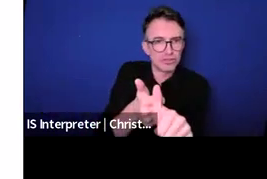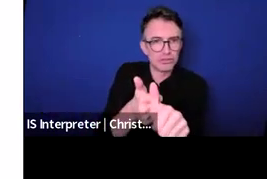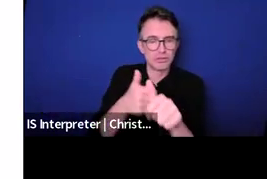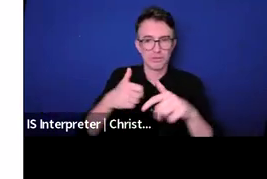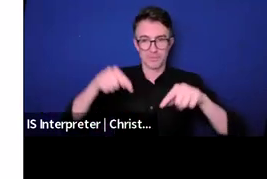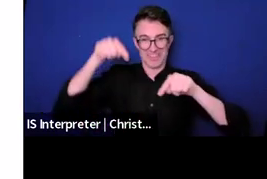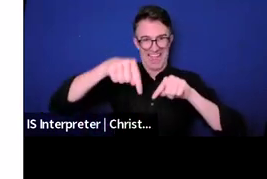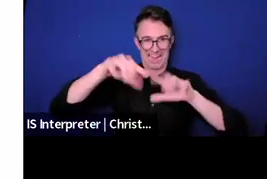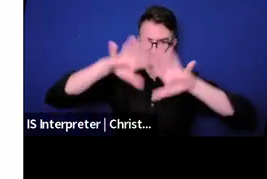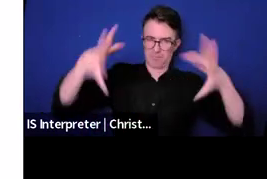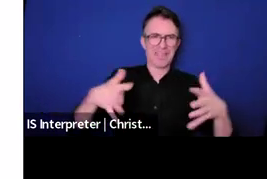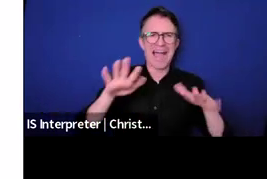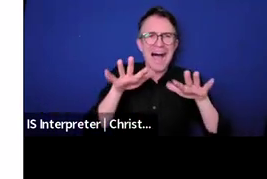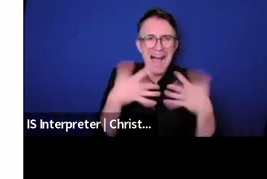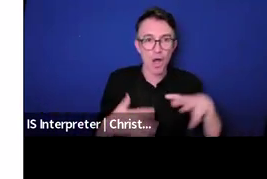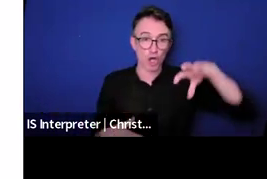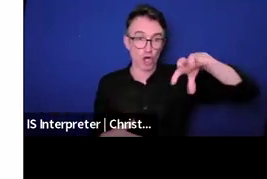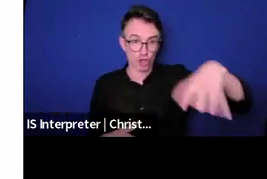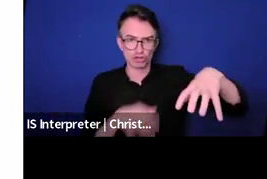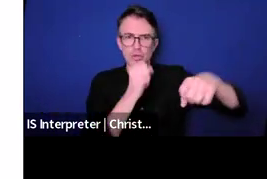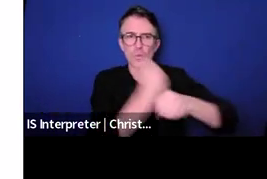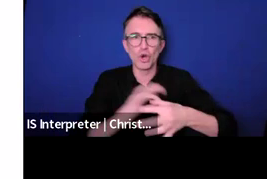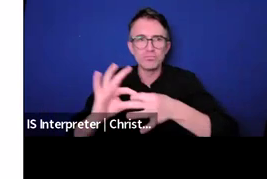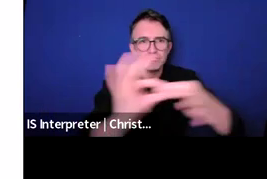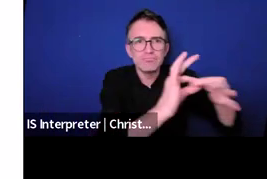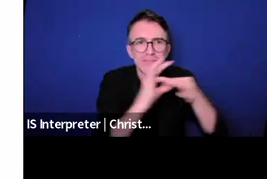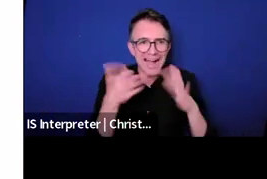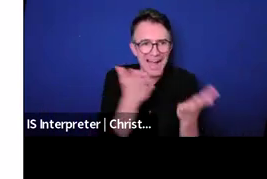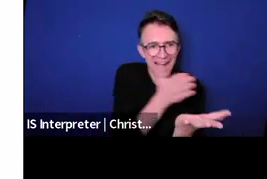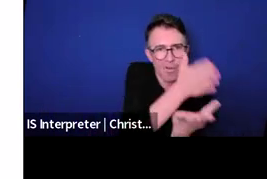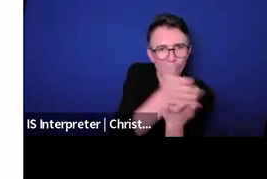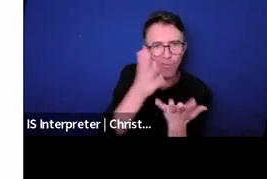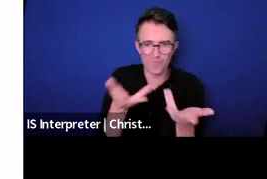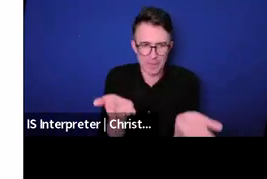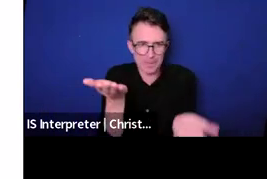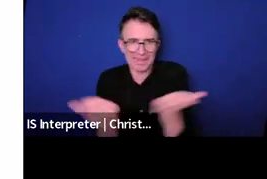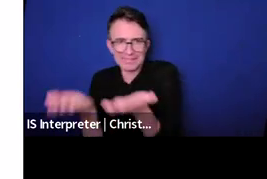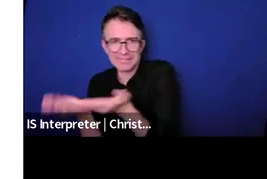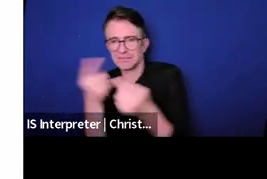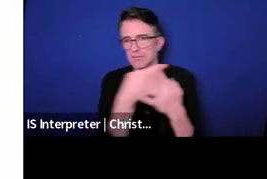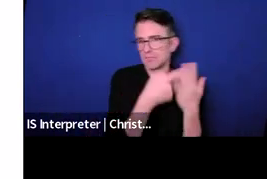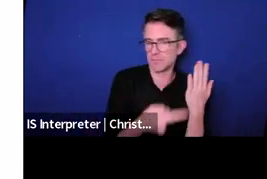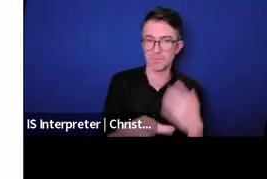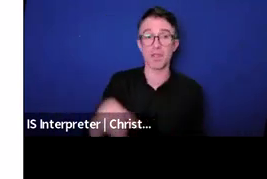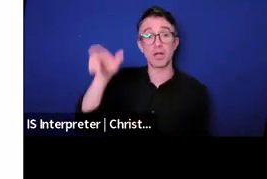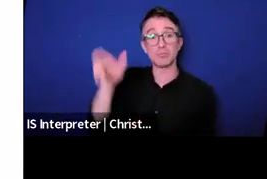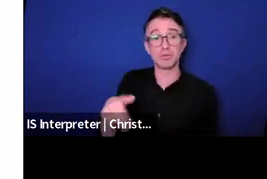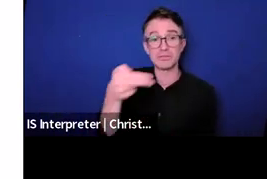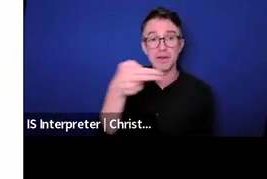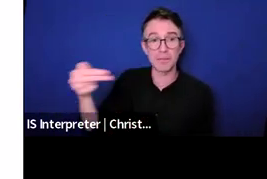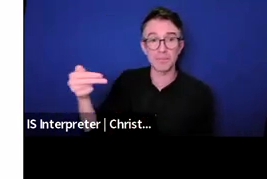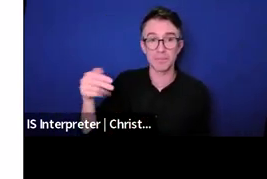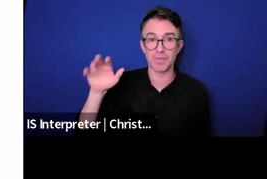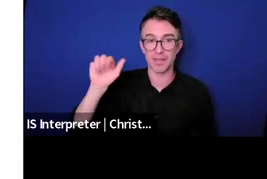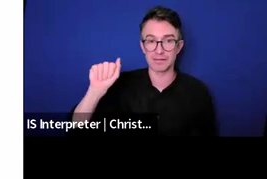seen. And for that, I would like to invite Alexandra Barrantes, who has done extensive work with all of us on this, to give us this